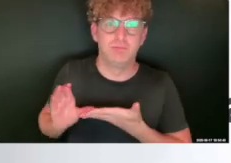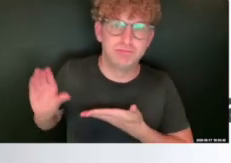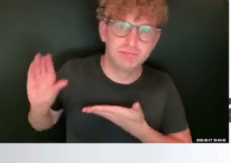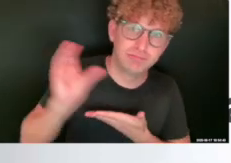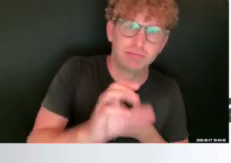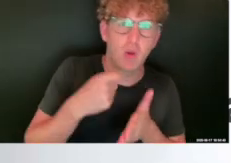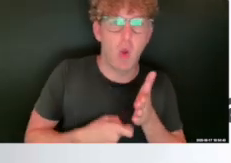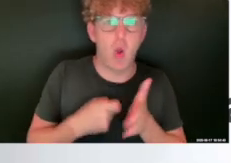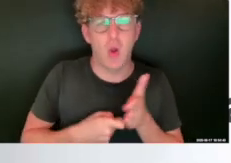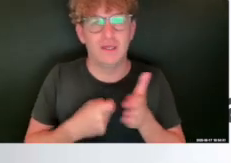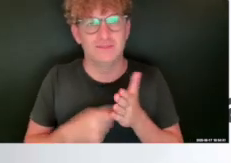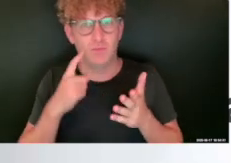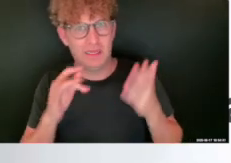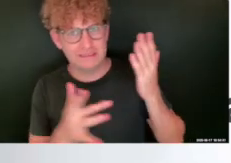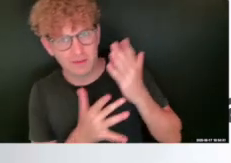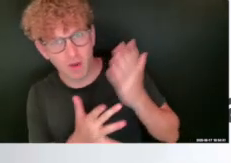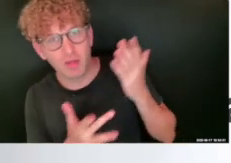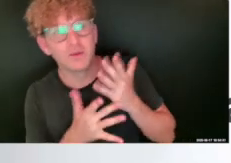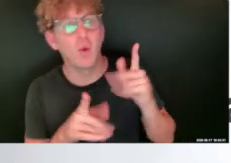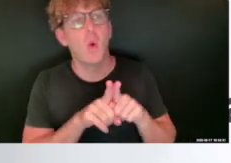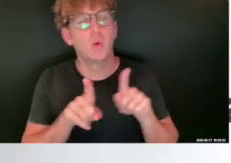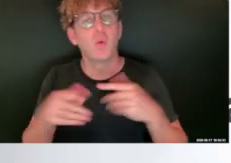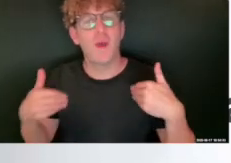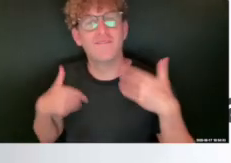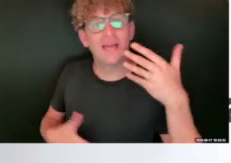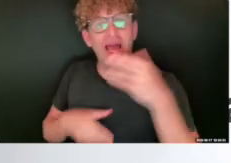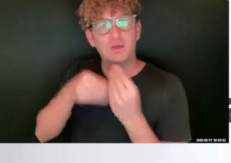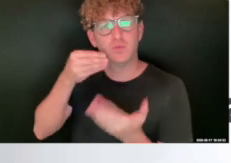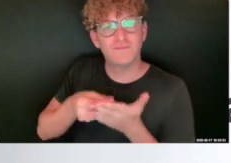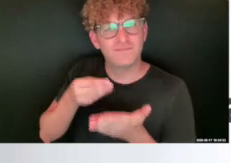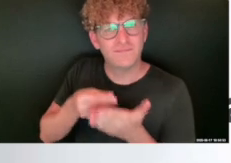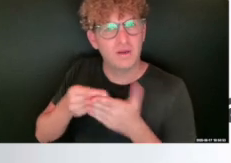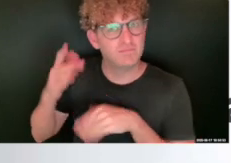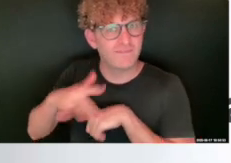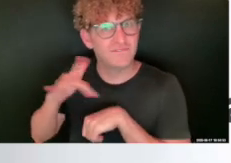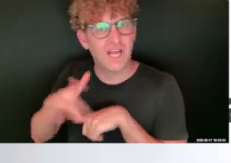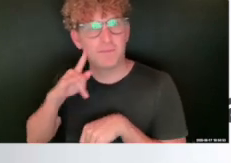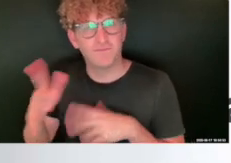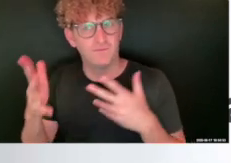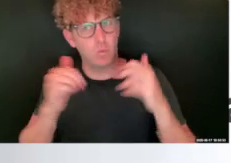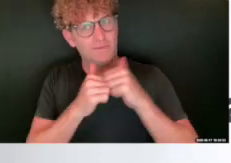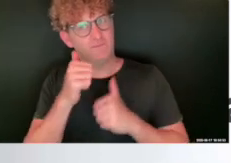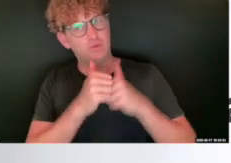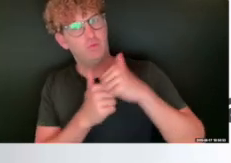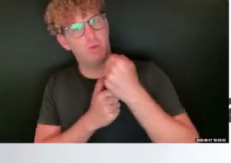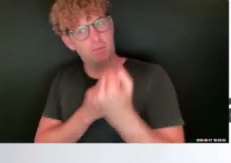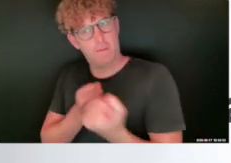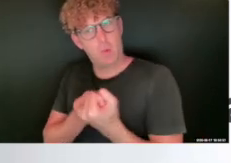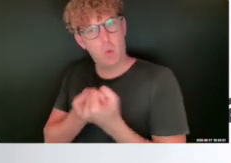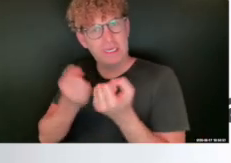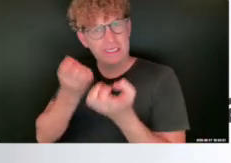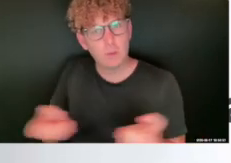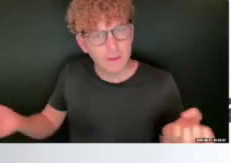low-income and disadvantaged communities, with 70% of project funds going to these communities. For fiscal